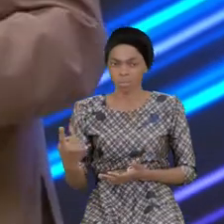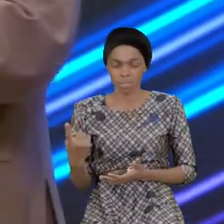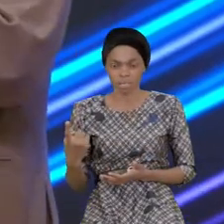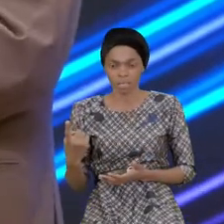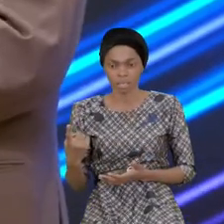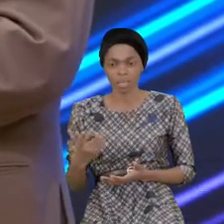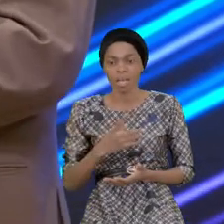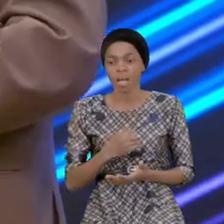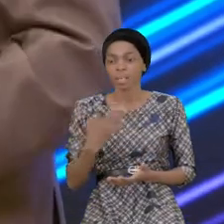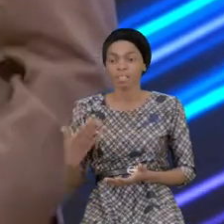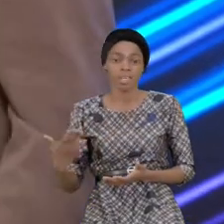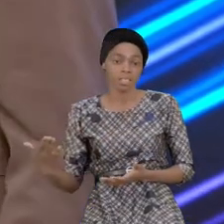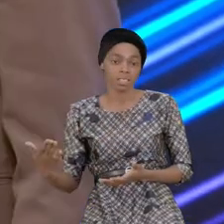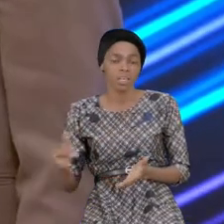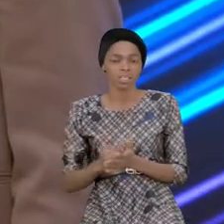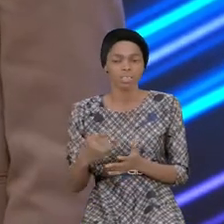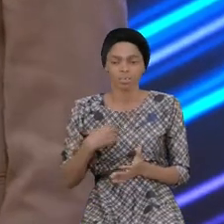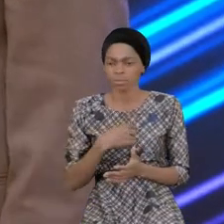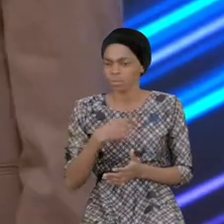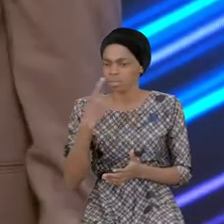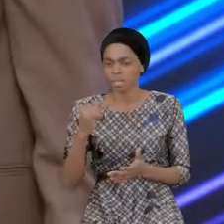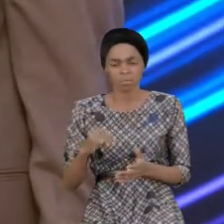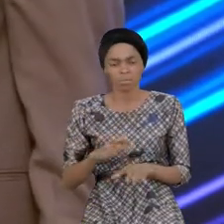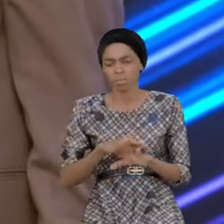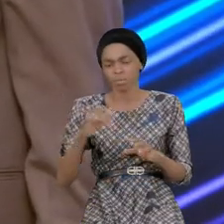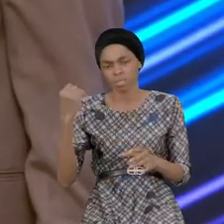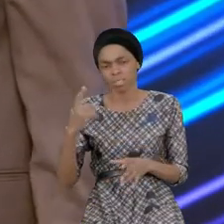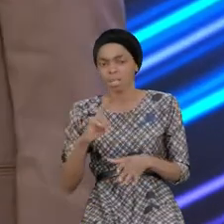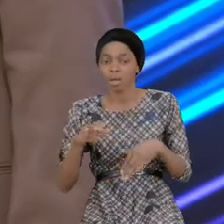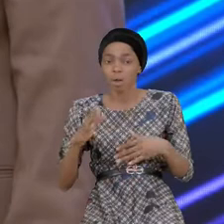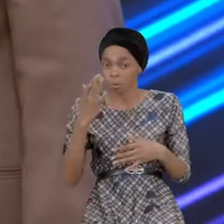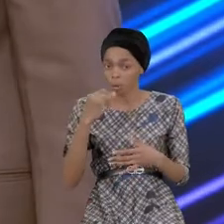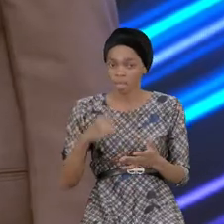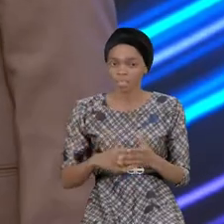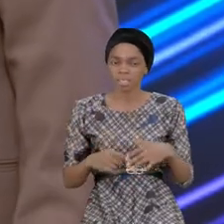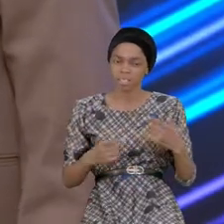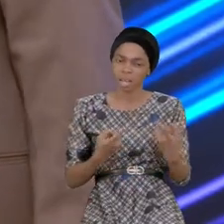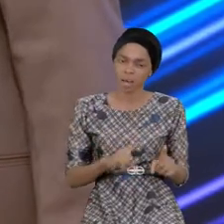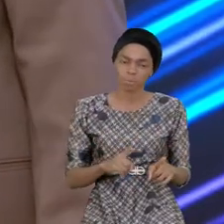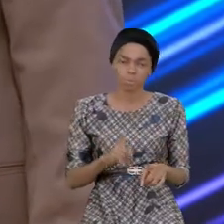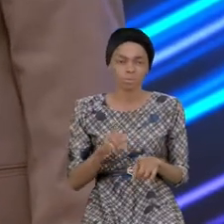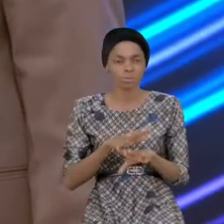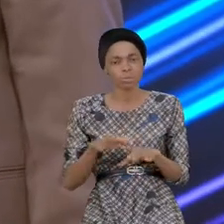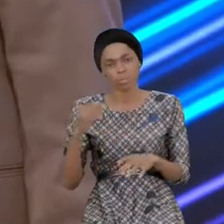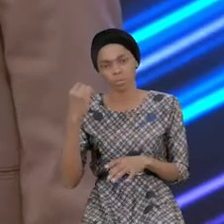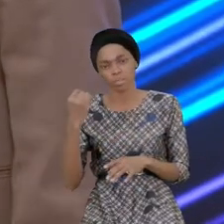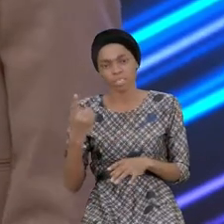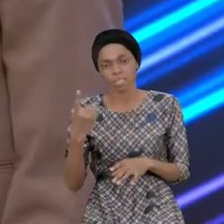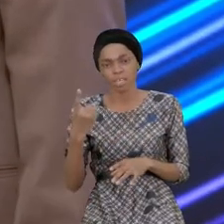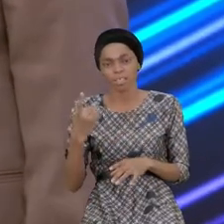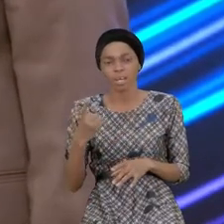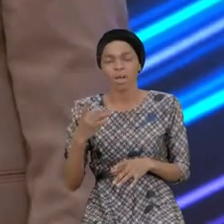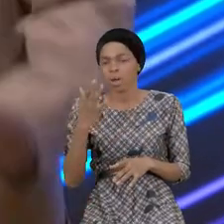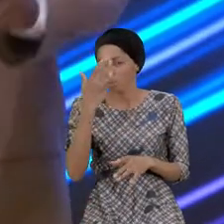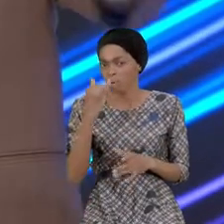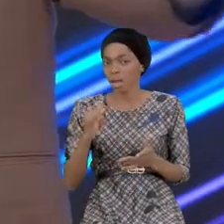that will say, do you understand why that happened? No, I don't. Do you understand why this wind is blowing? No,